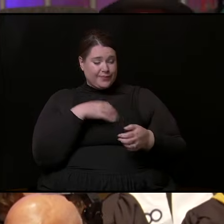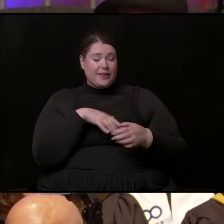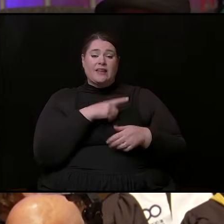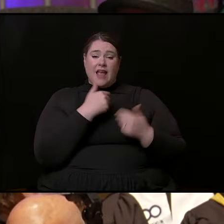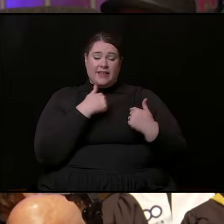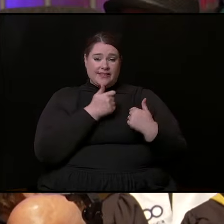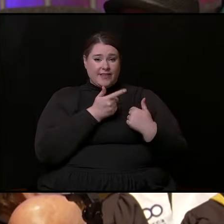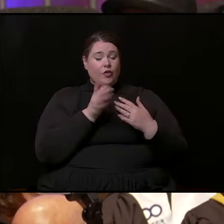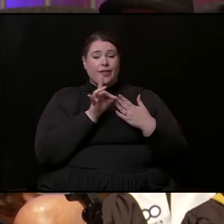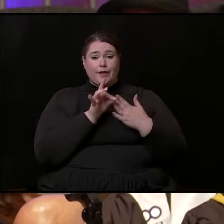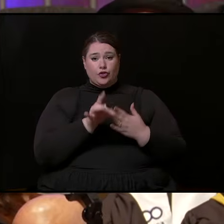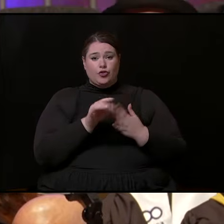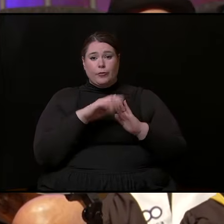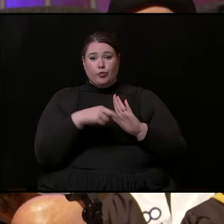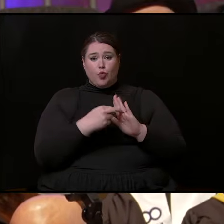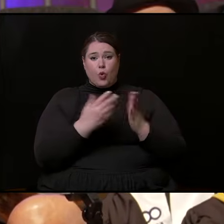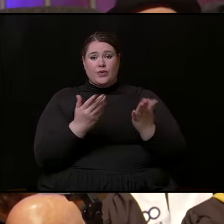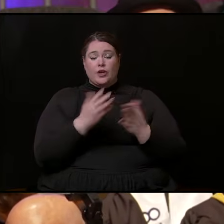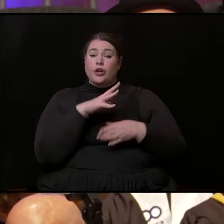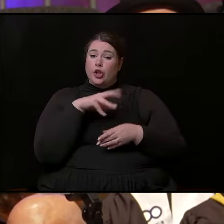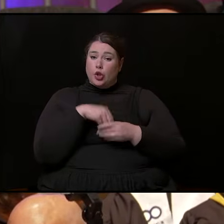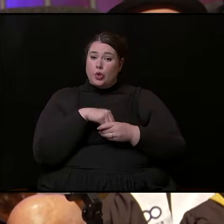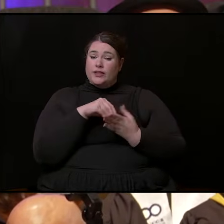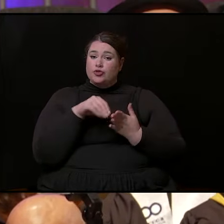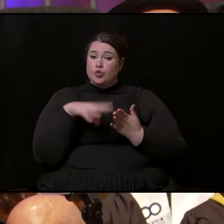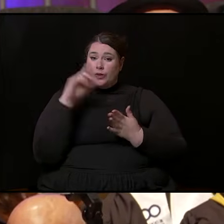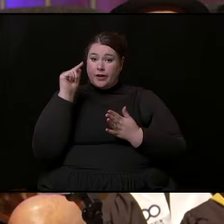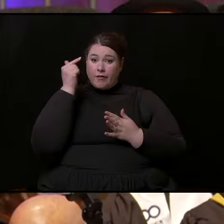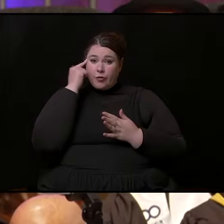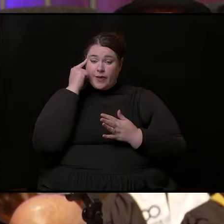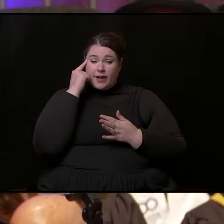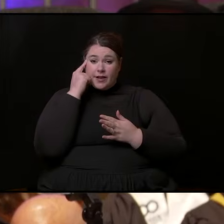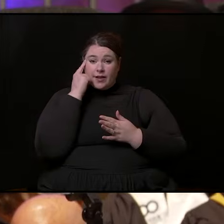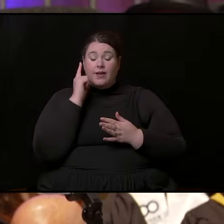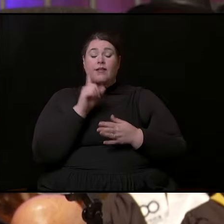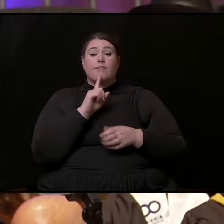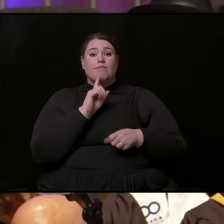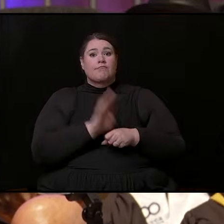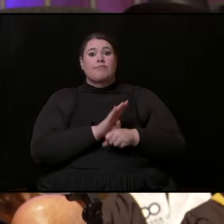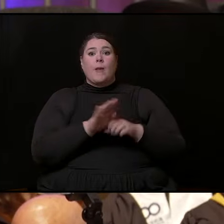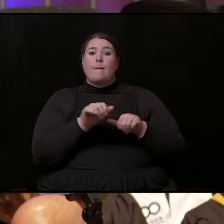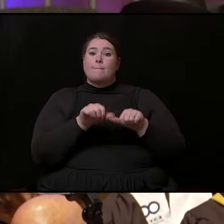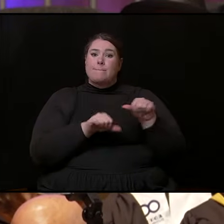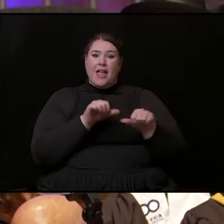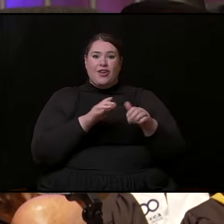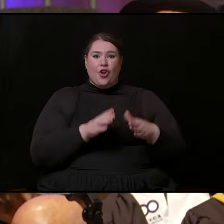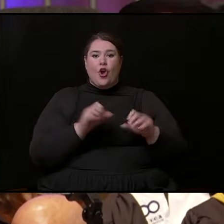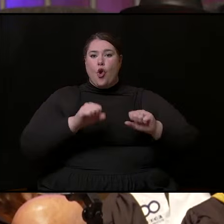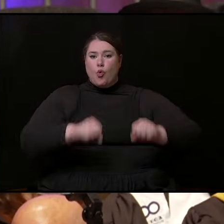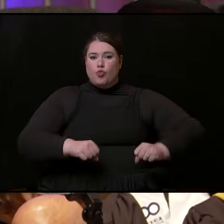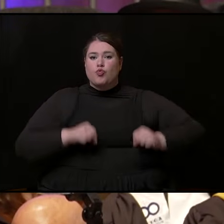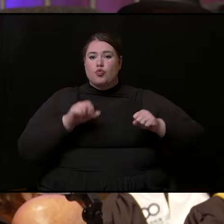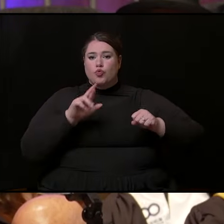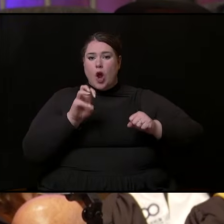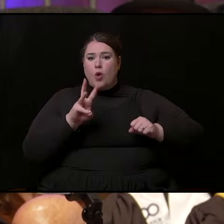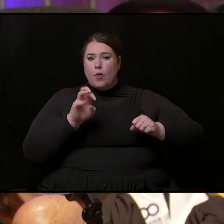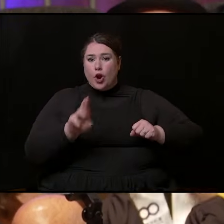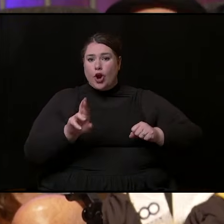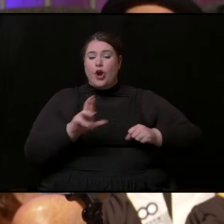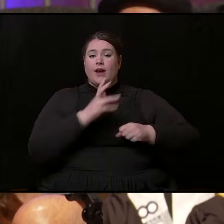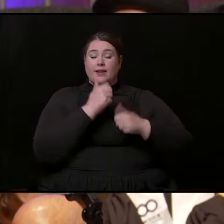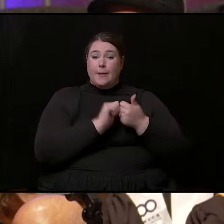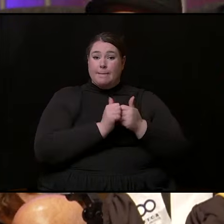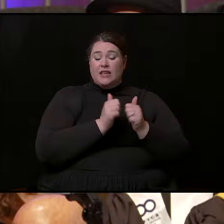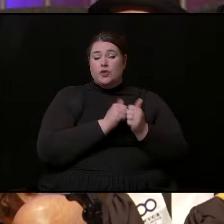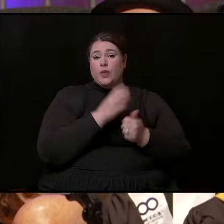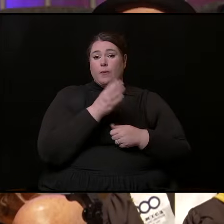leadership roles here, including student government. He is an avid biker, an avid rower. He rows and competes with the